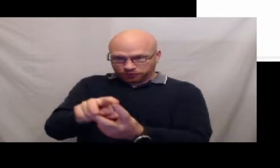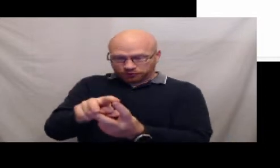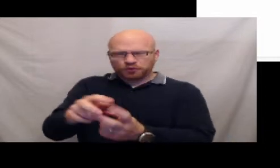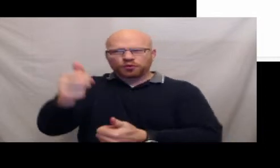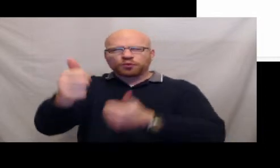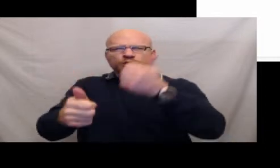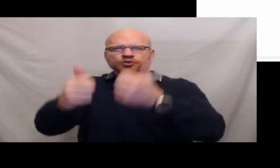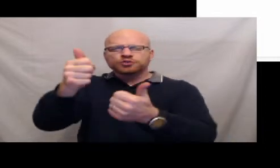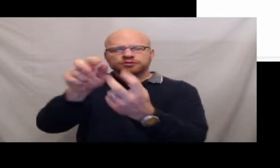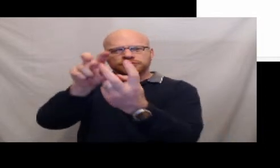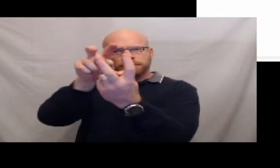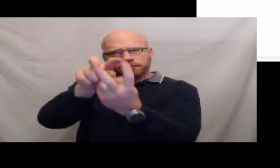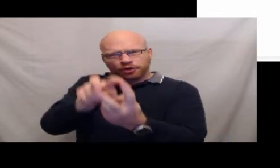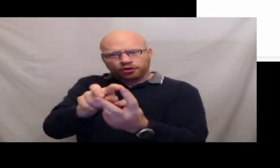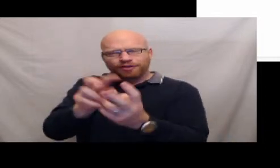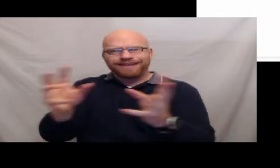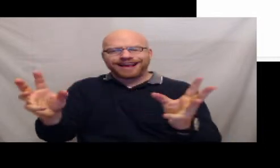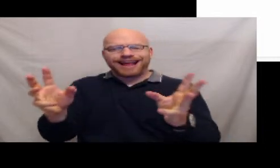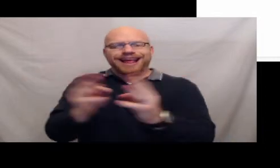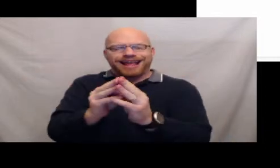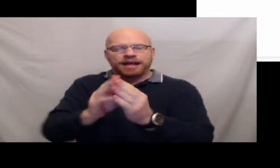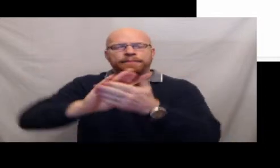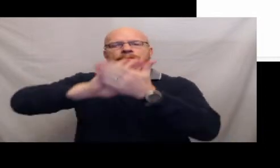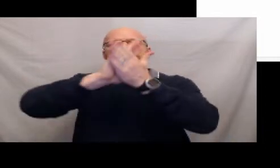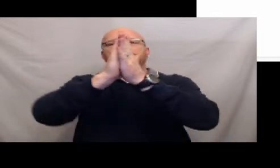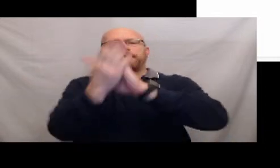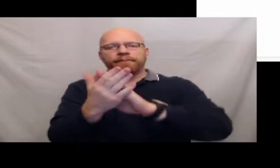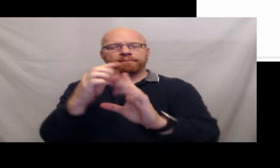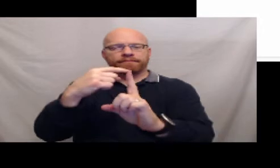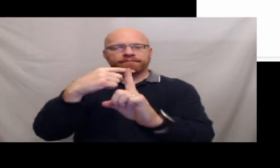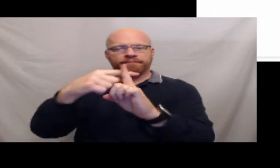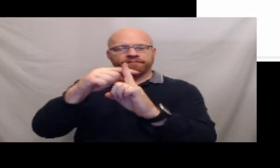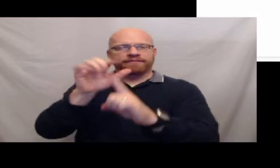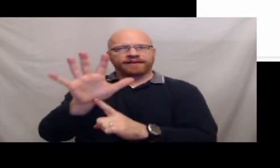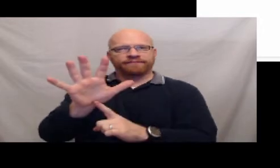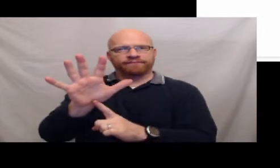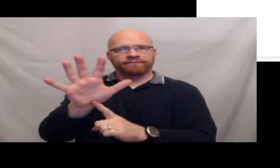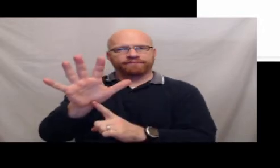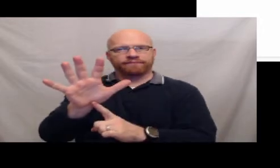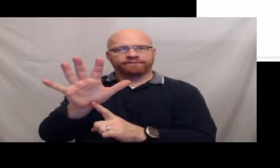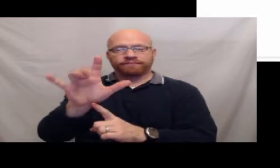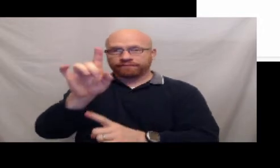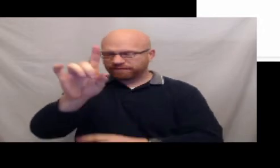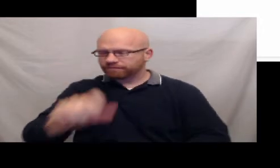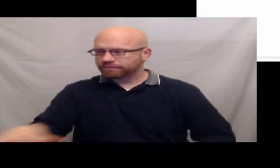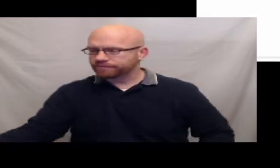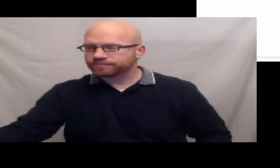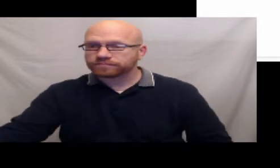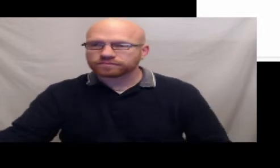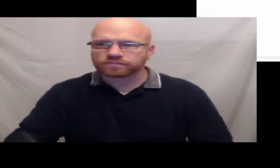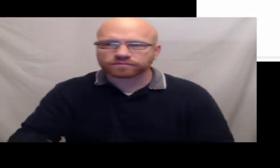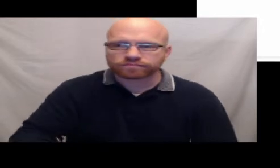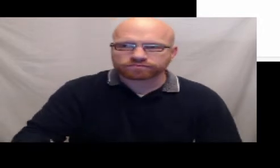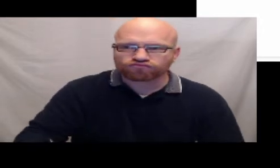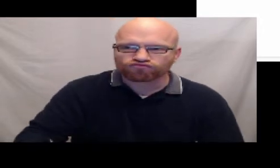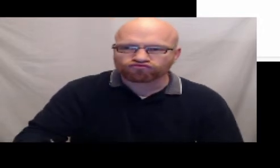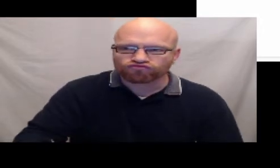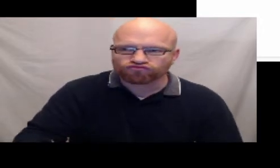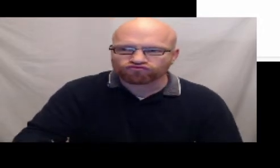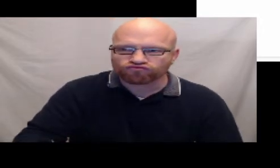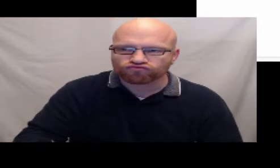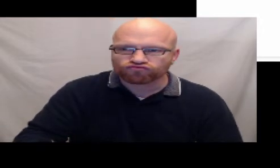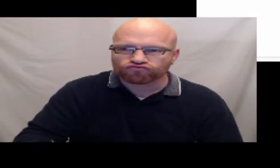at the pairs that multiply to become 6, and I need to know which pair will add up or